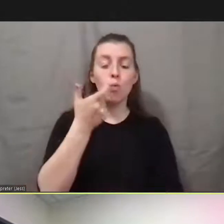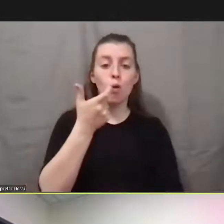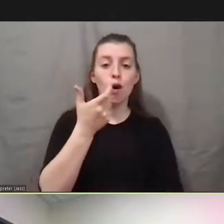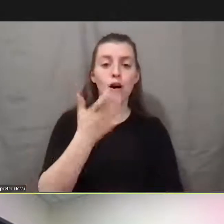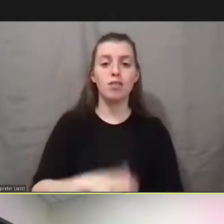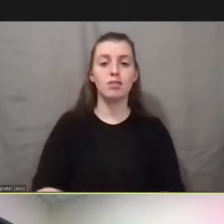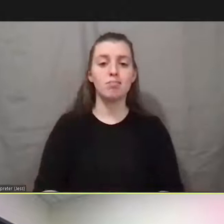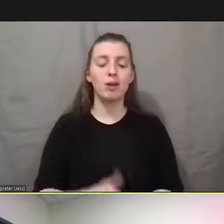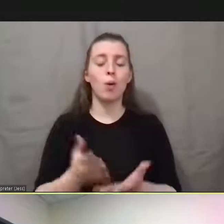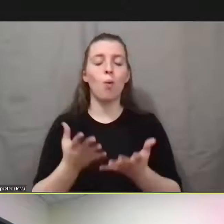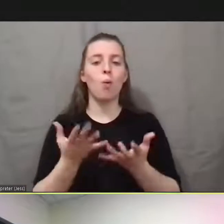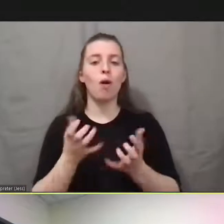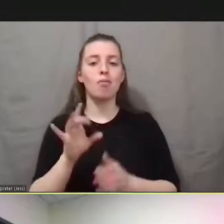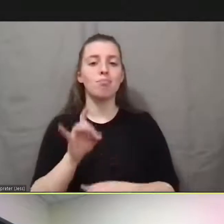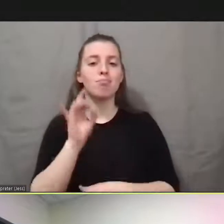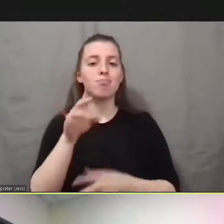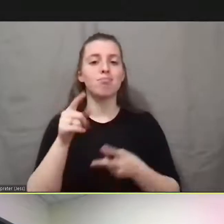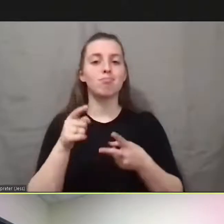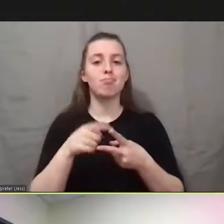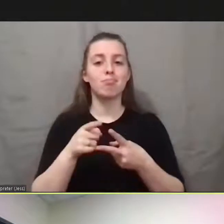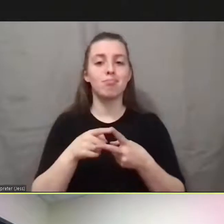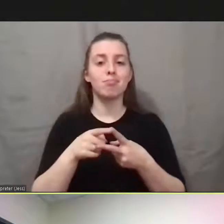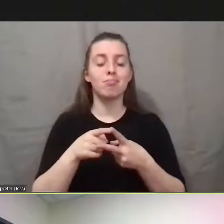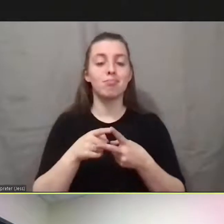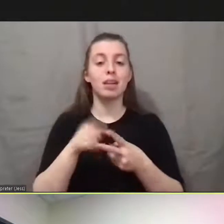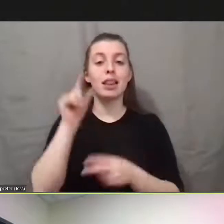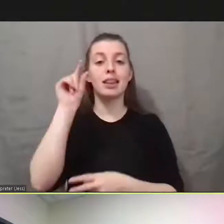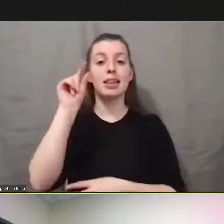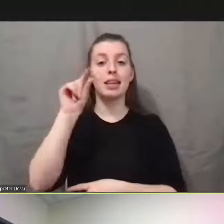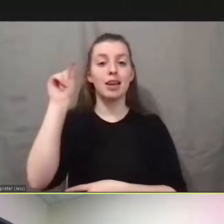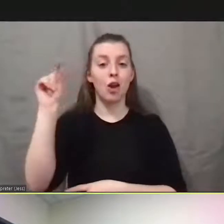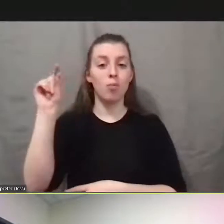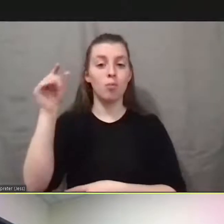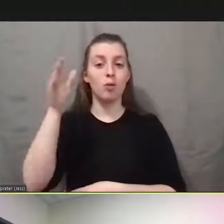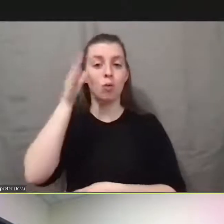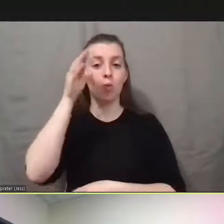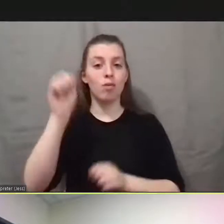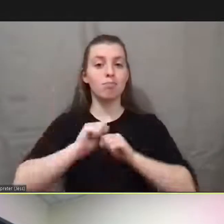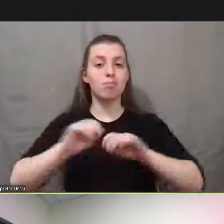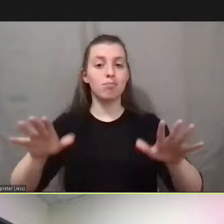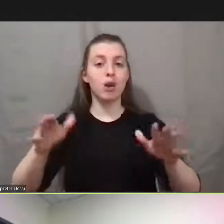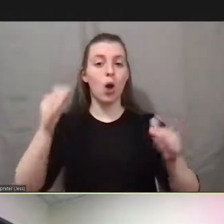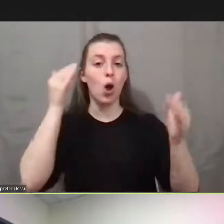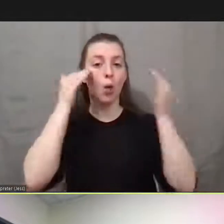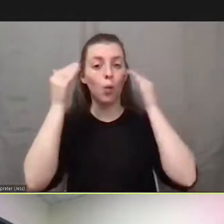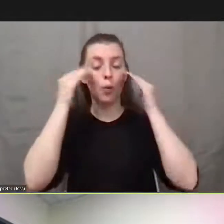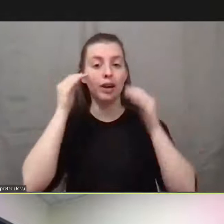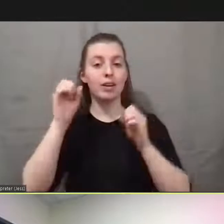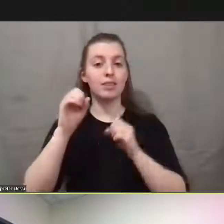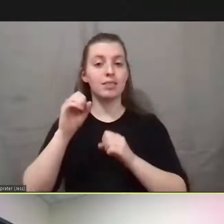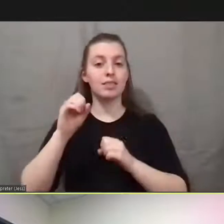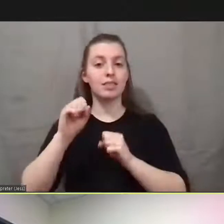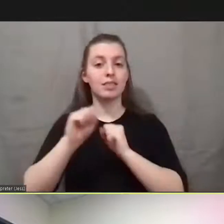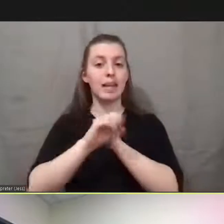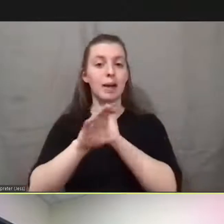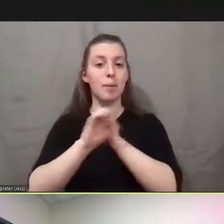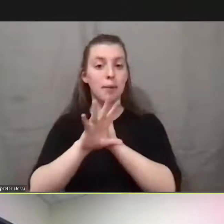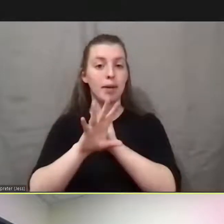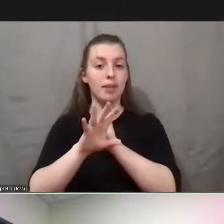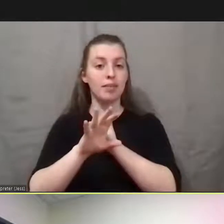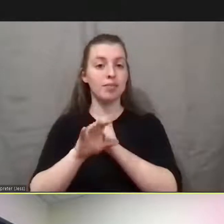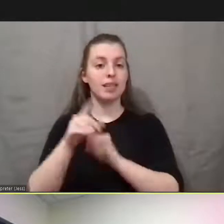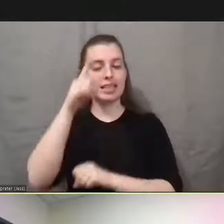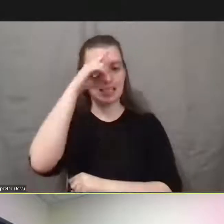things. One is the Directorate, the government will be launching an awareness campaign this summer. We hope that when you see it, you'll want to use it as a